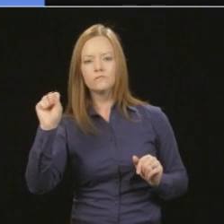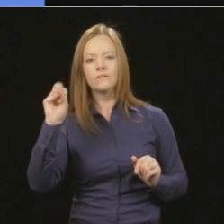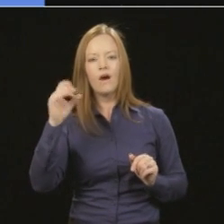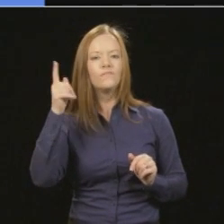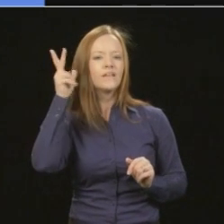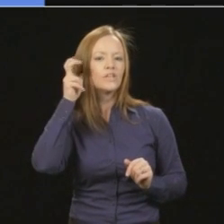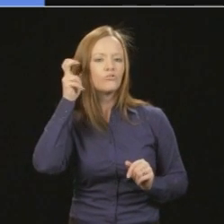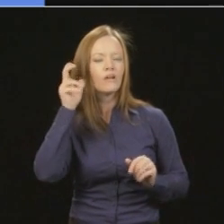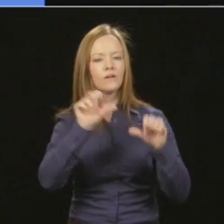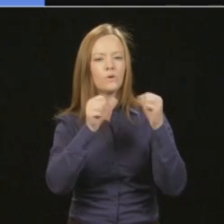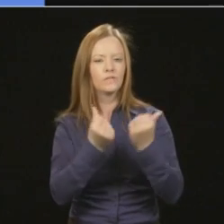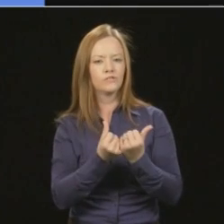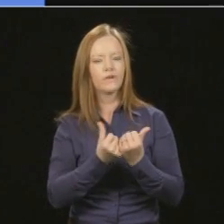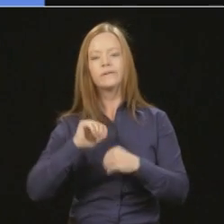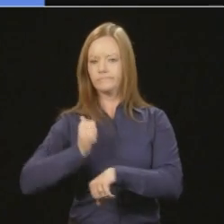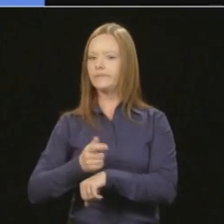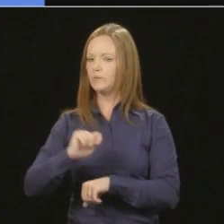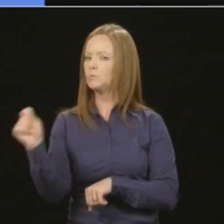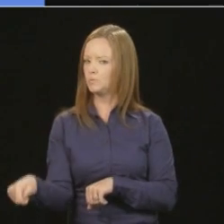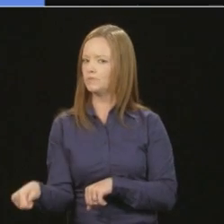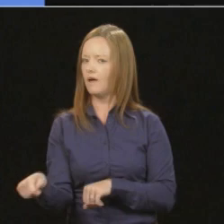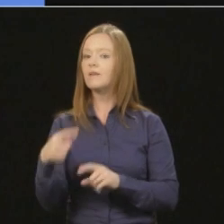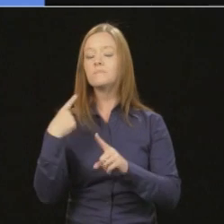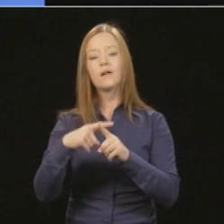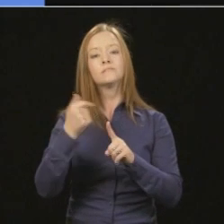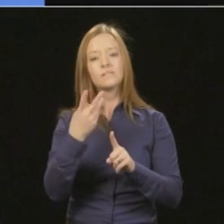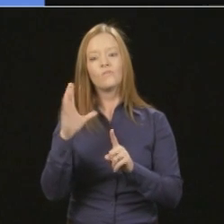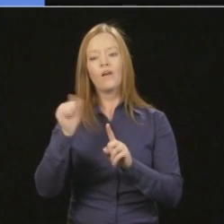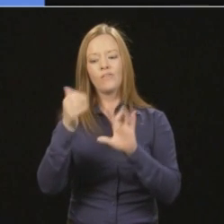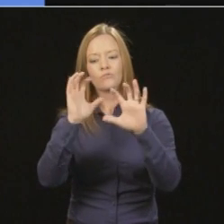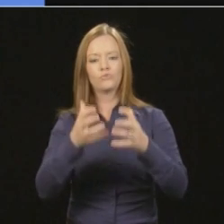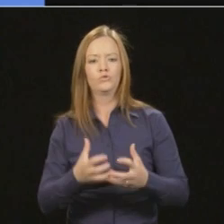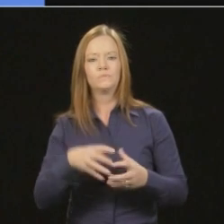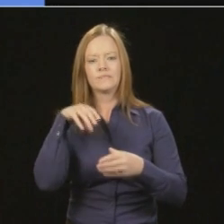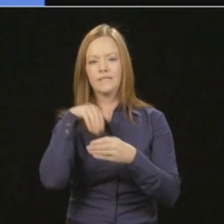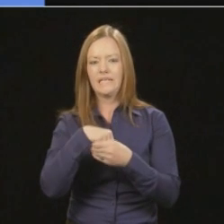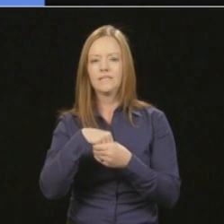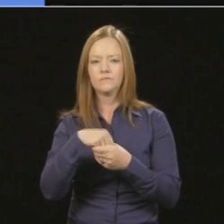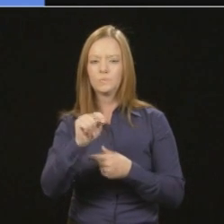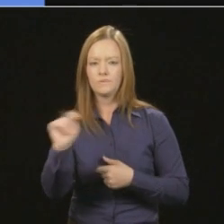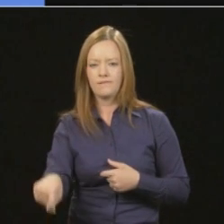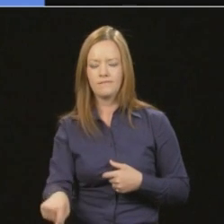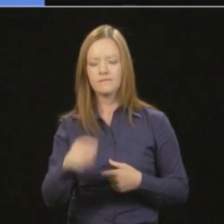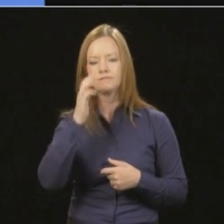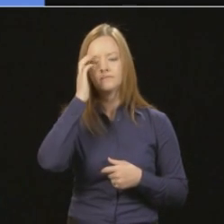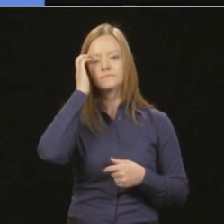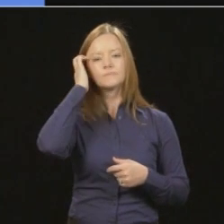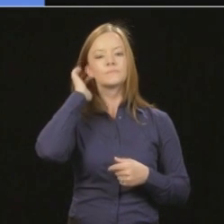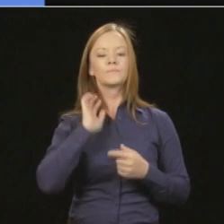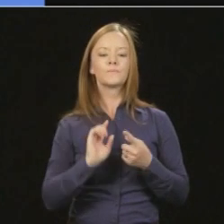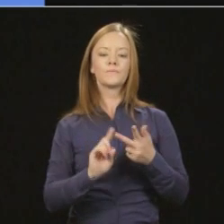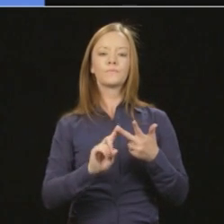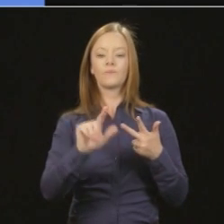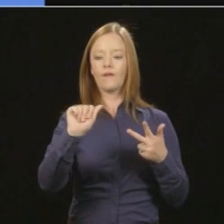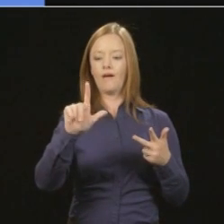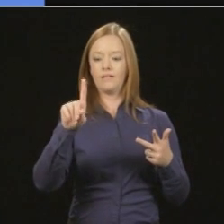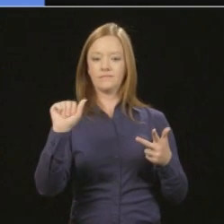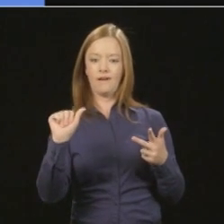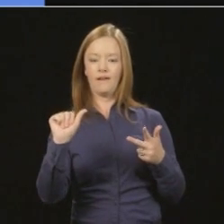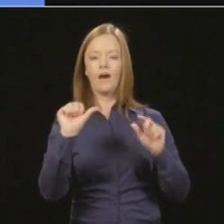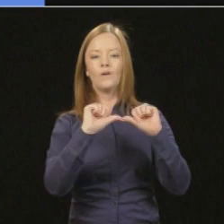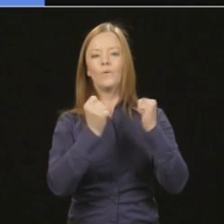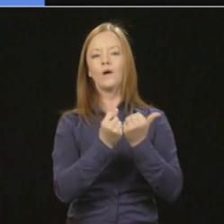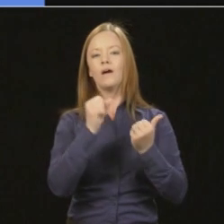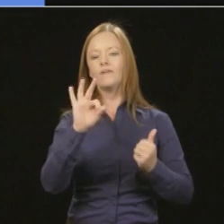Tucson, and they have several chapters in southern Arizona. ALDA is the Association of Late Deafened Adults, and while they do